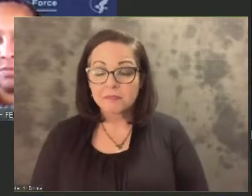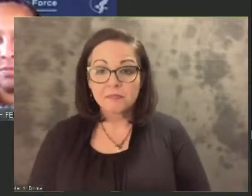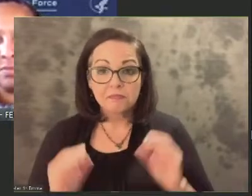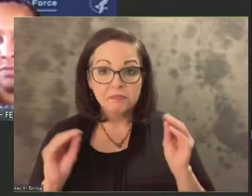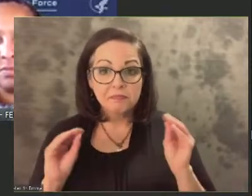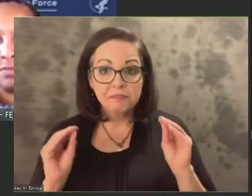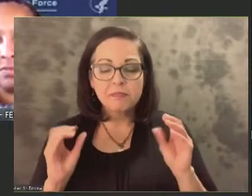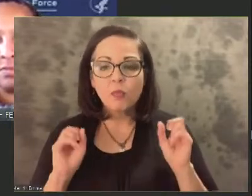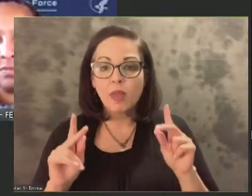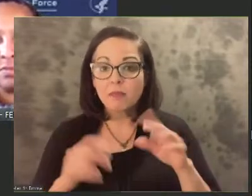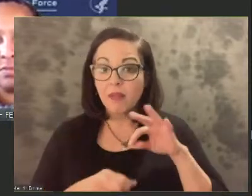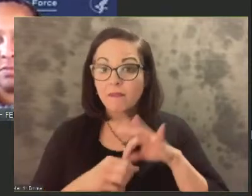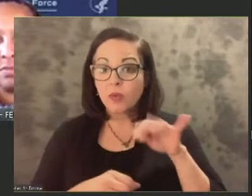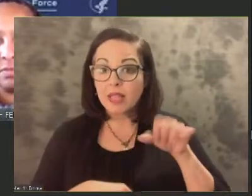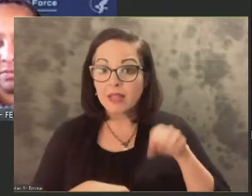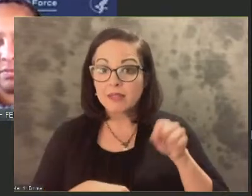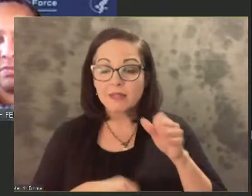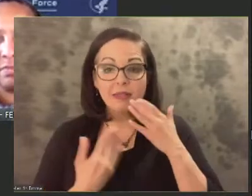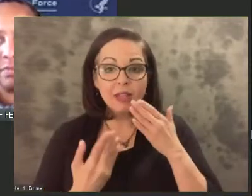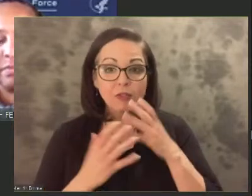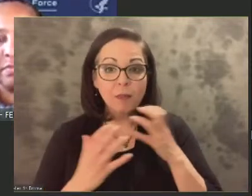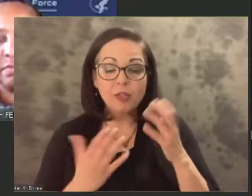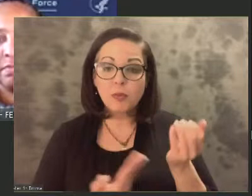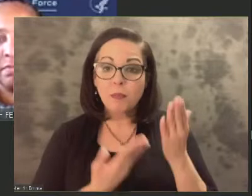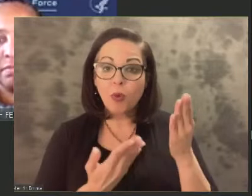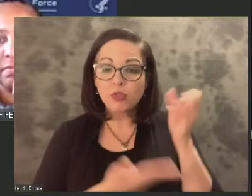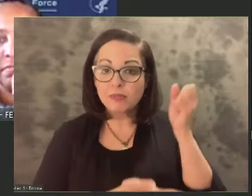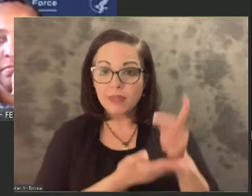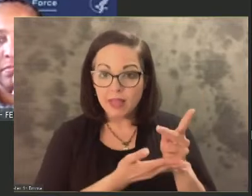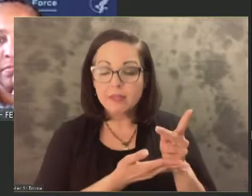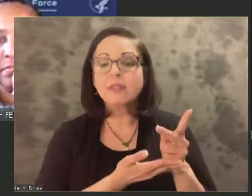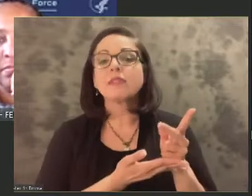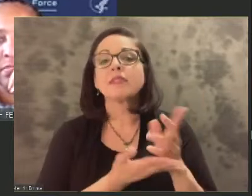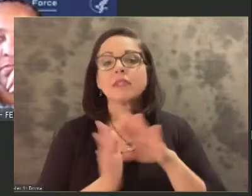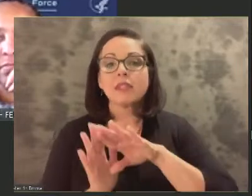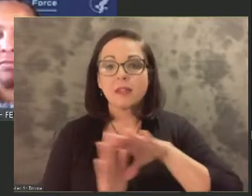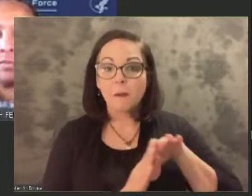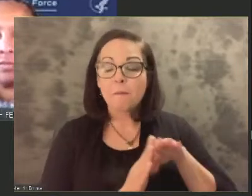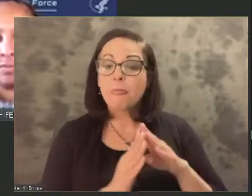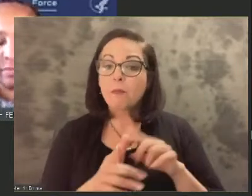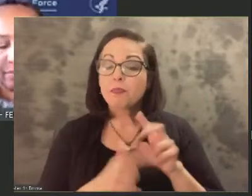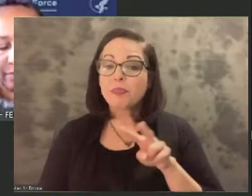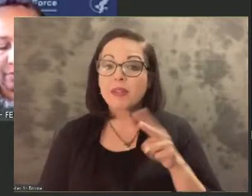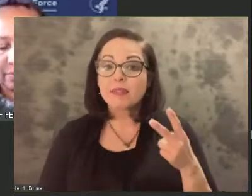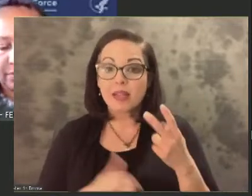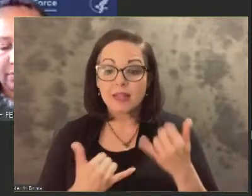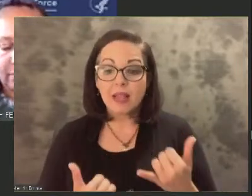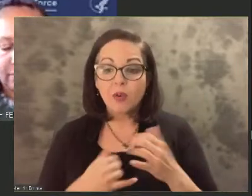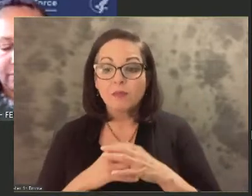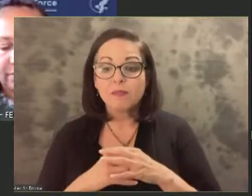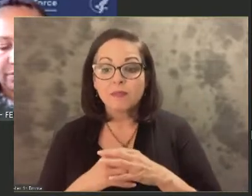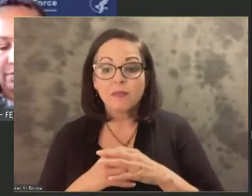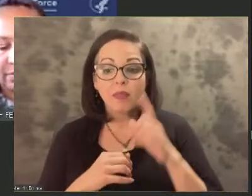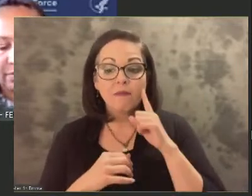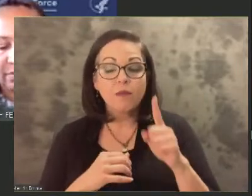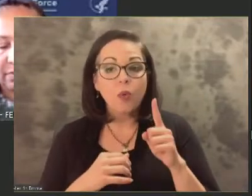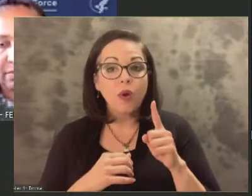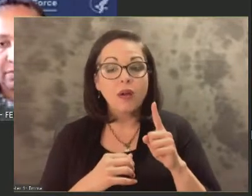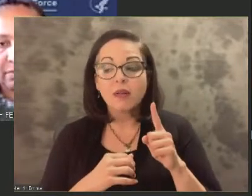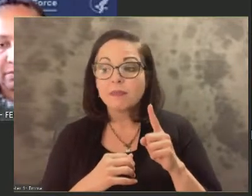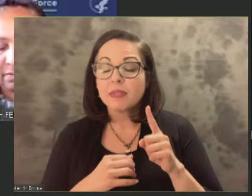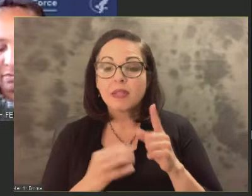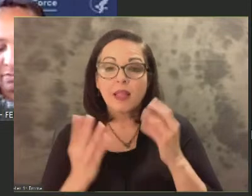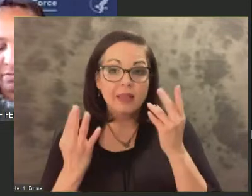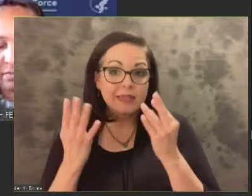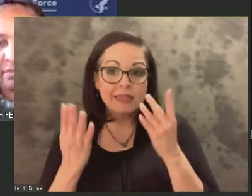All right, I vote yes. Thank you so much. Motion carries. All right, we will turn now to take up the